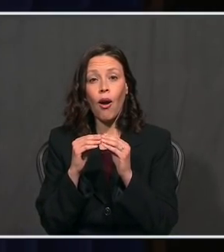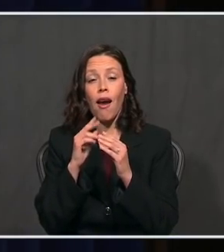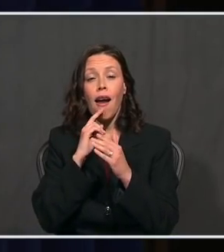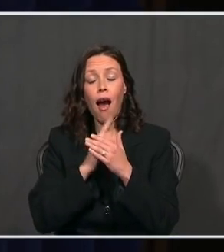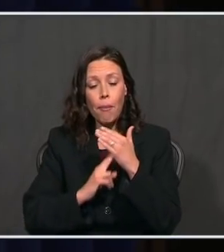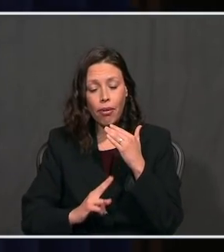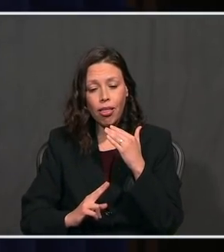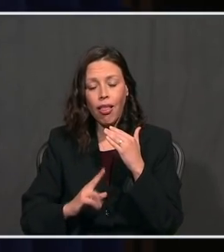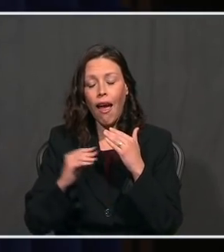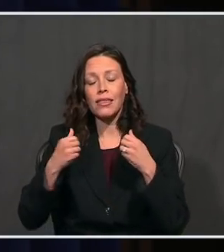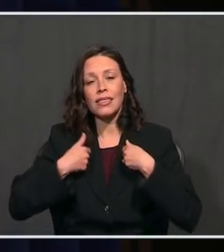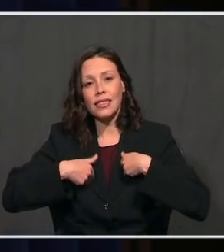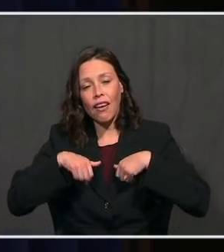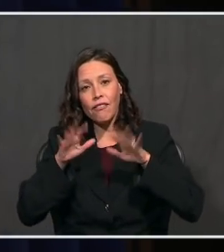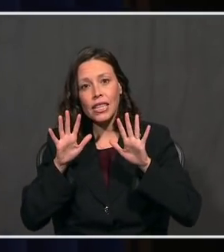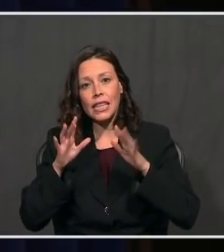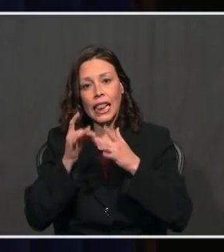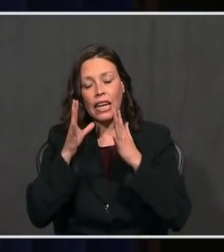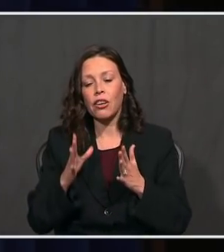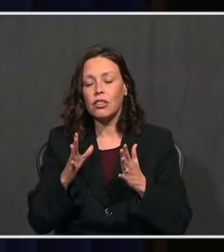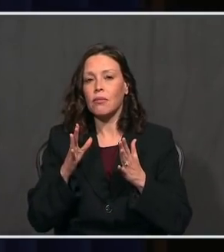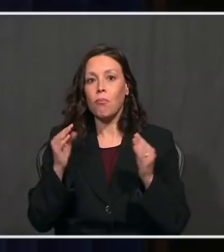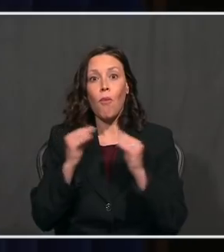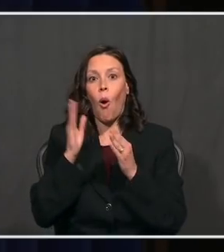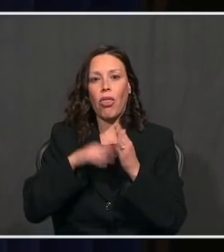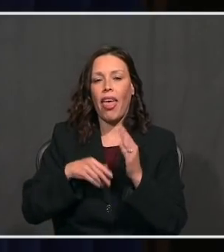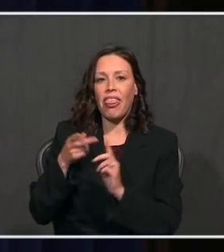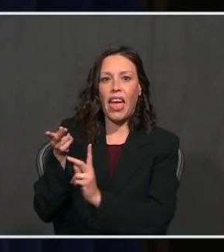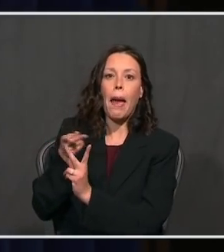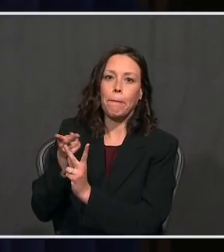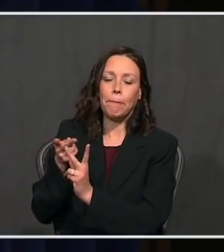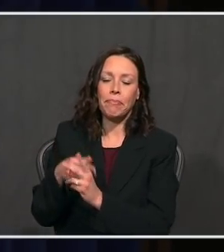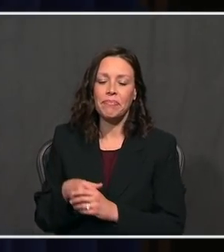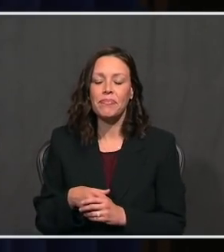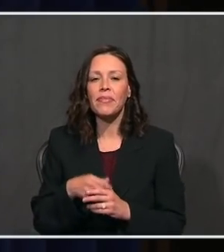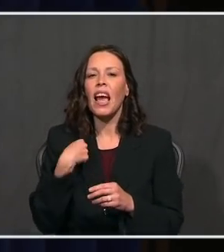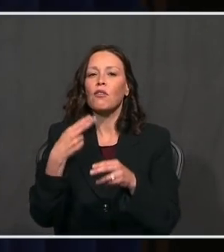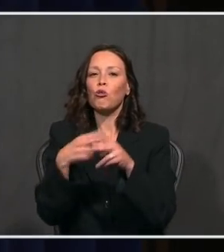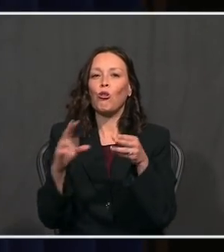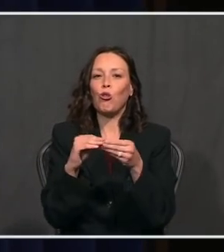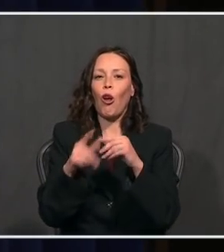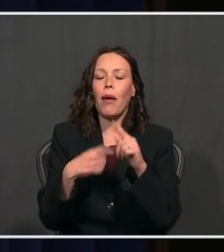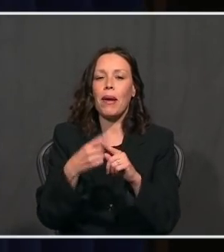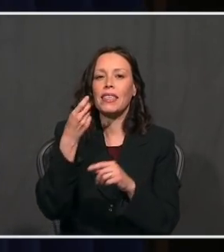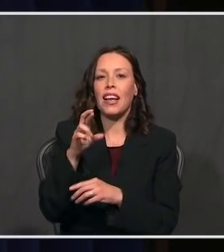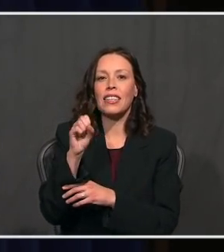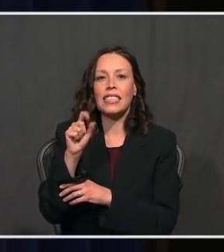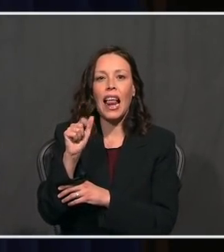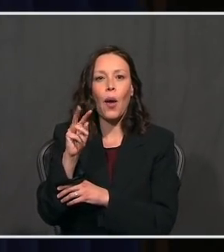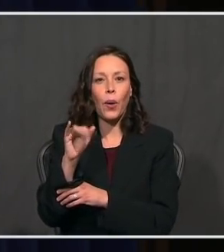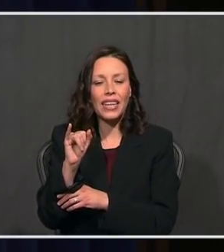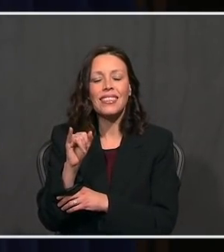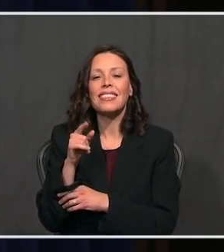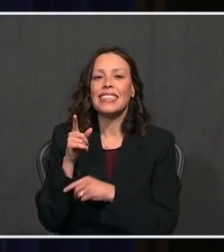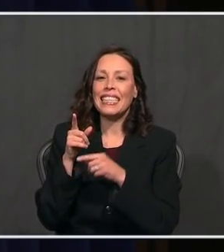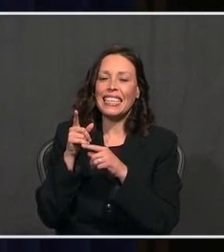So congratulations, gentlemen. It's been a pleasure working with you. I have to tell a short anecdote about Dr. Slawi. He's